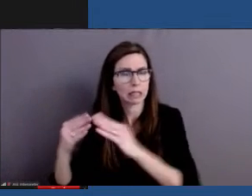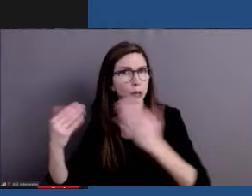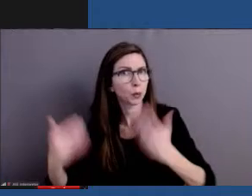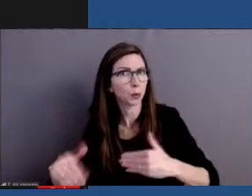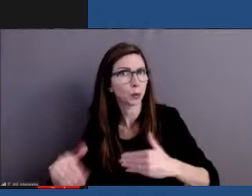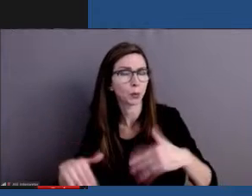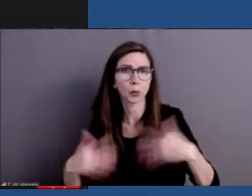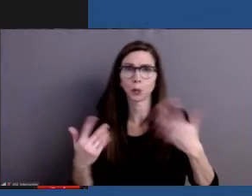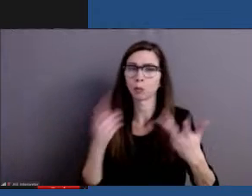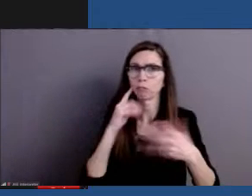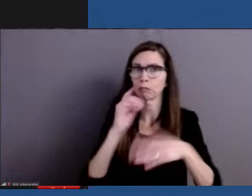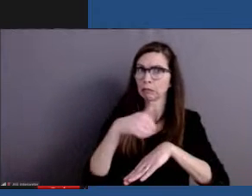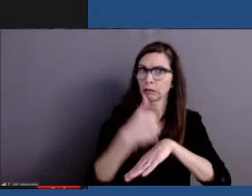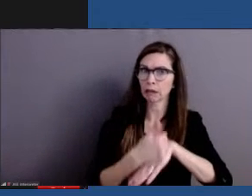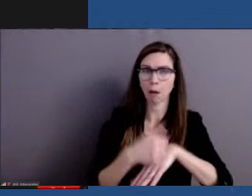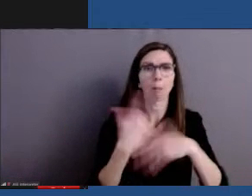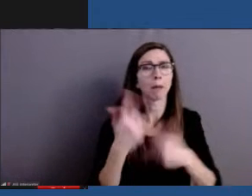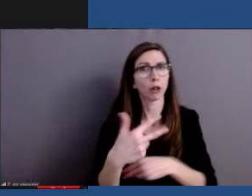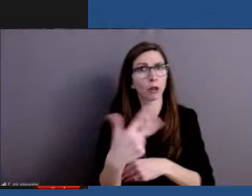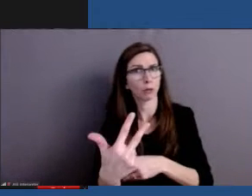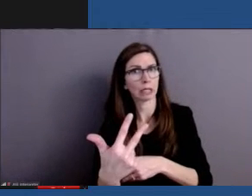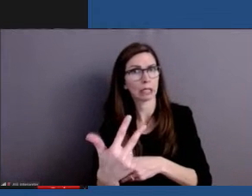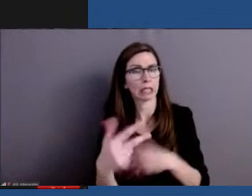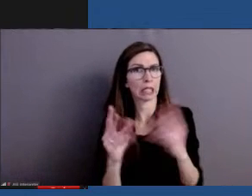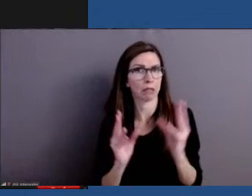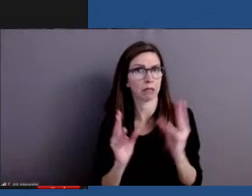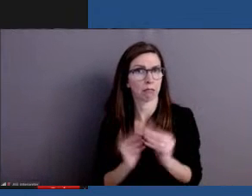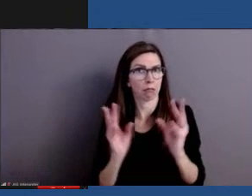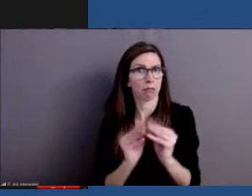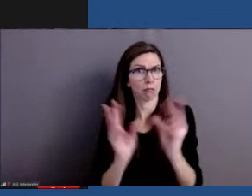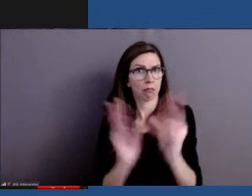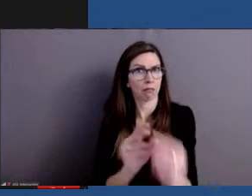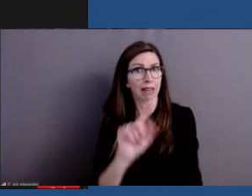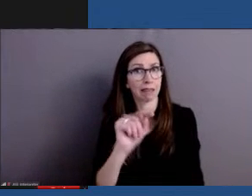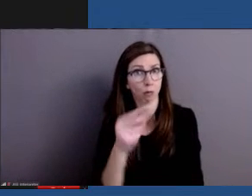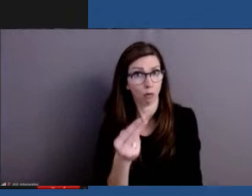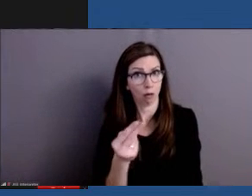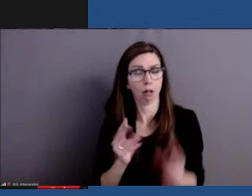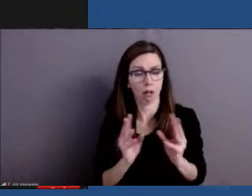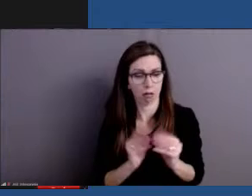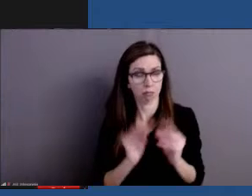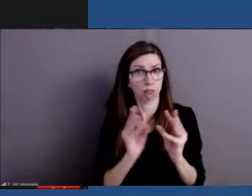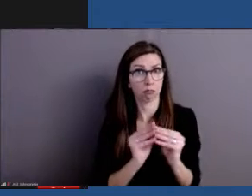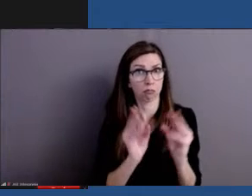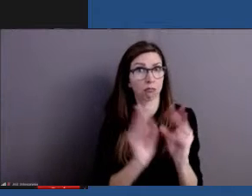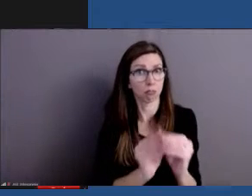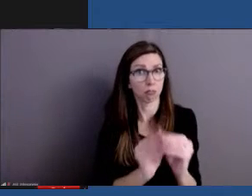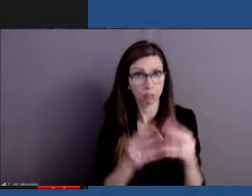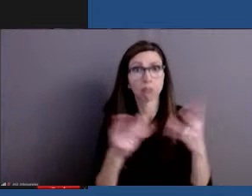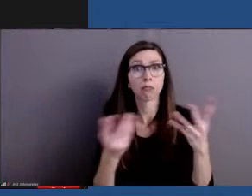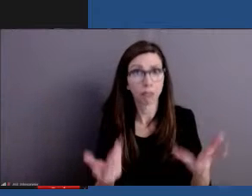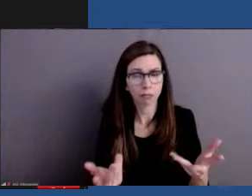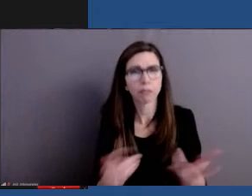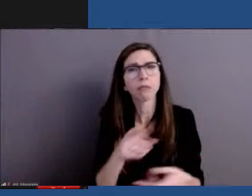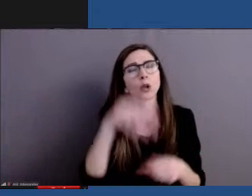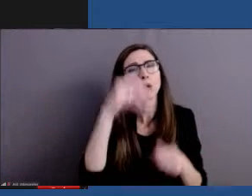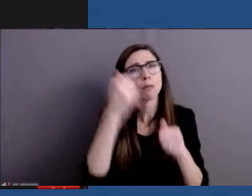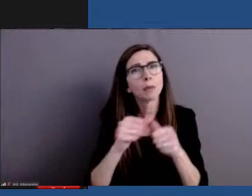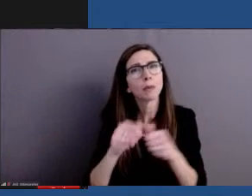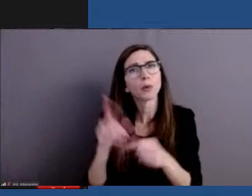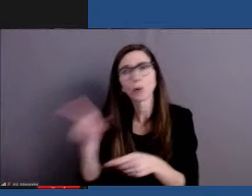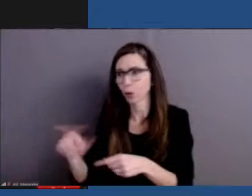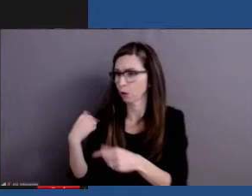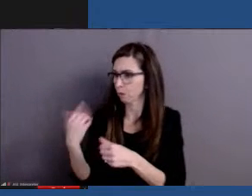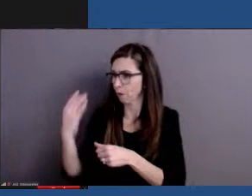think, 3 town halls early on during the implementation or the start of the major transit